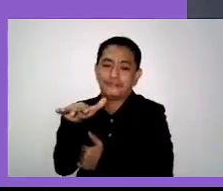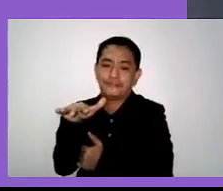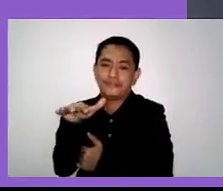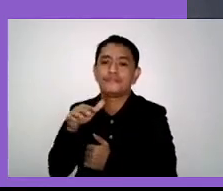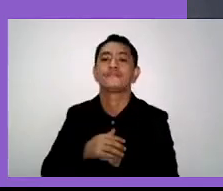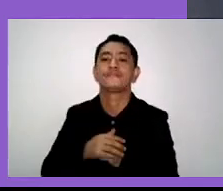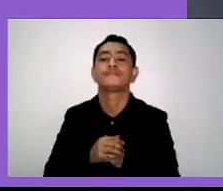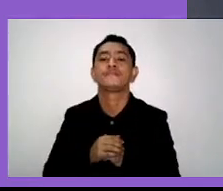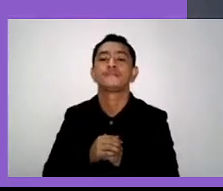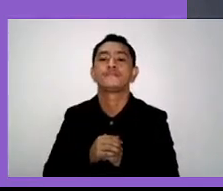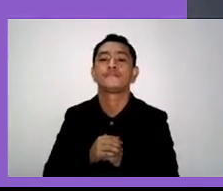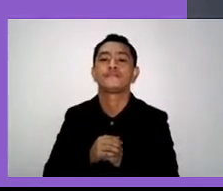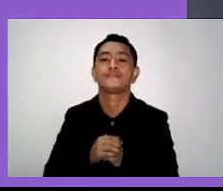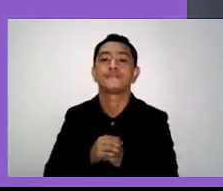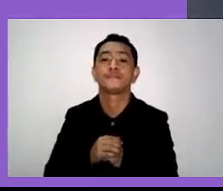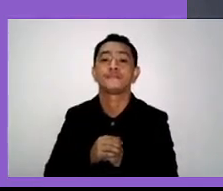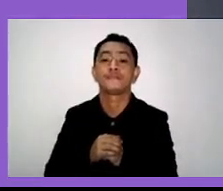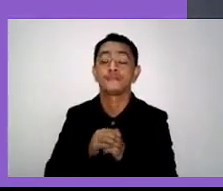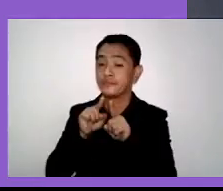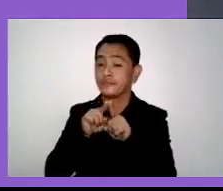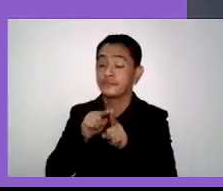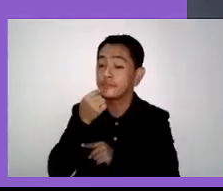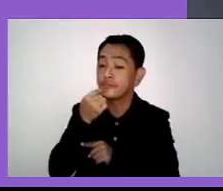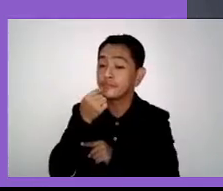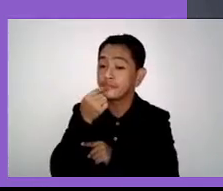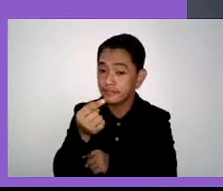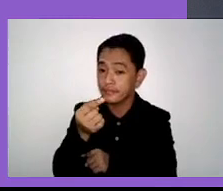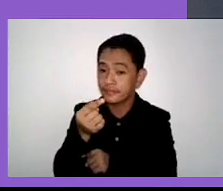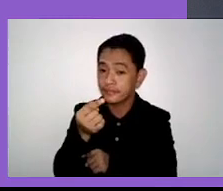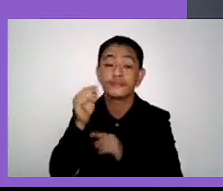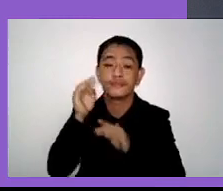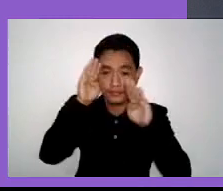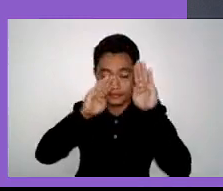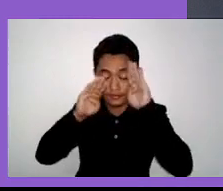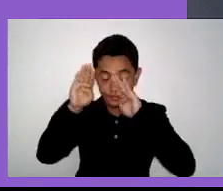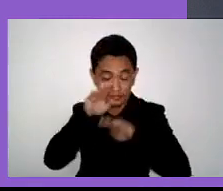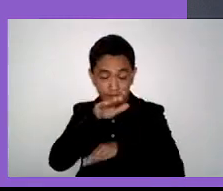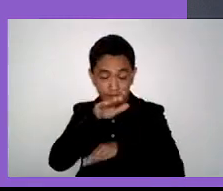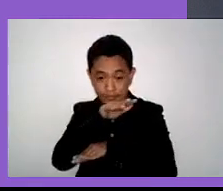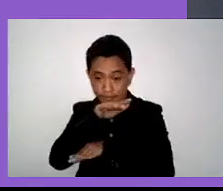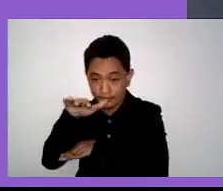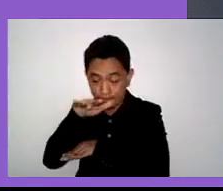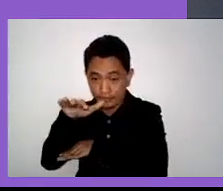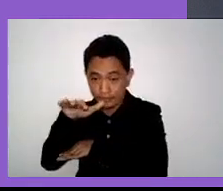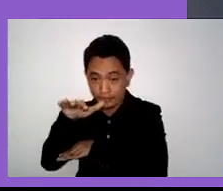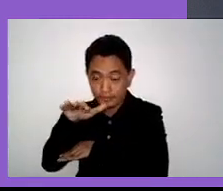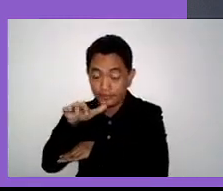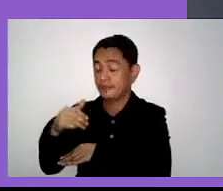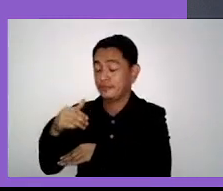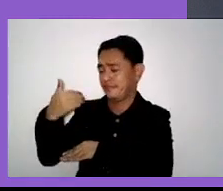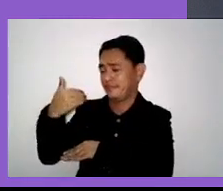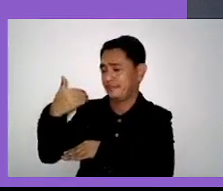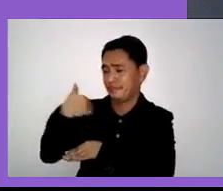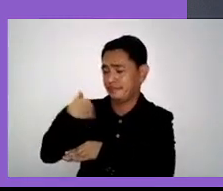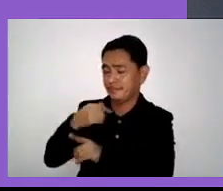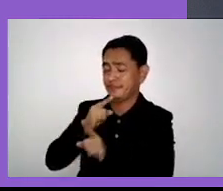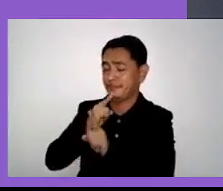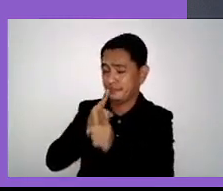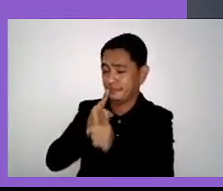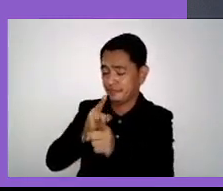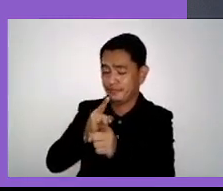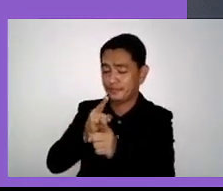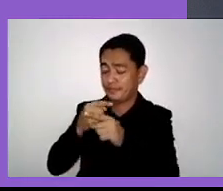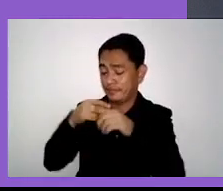As mentioned earlier, if the problems in spelling are not addressed while still in the primary level,